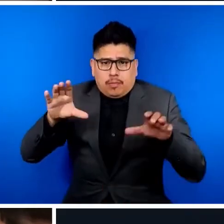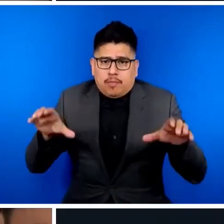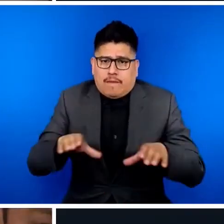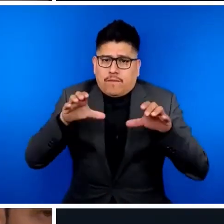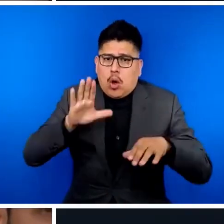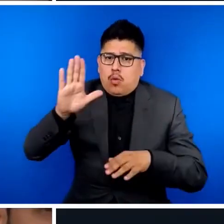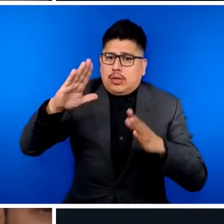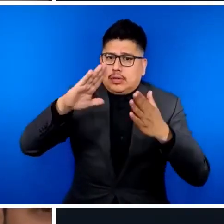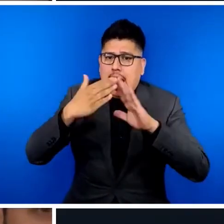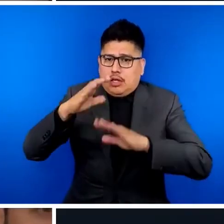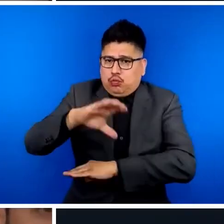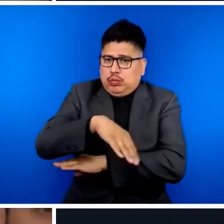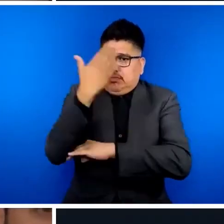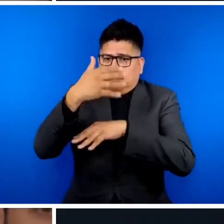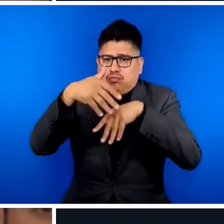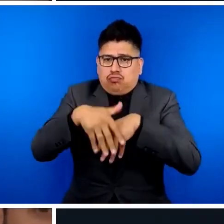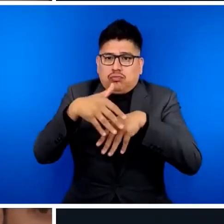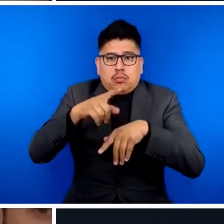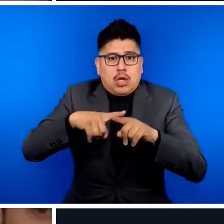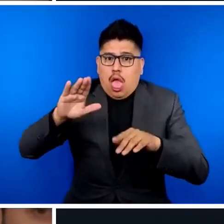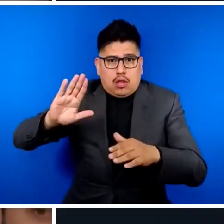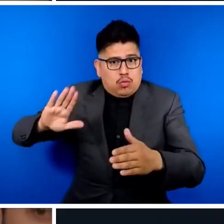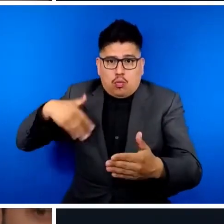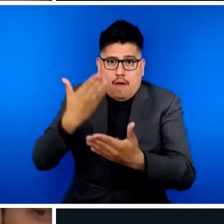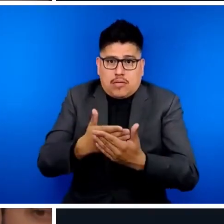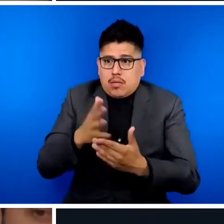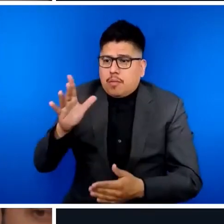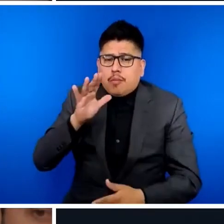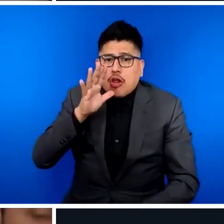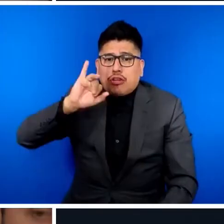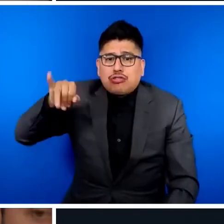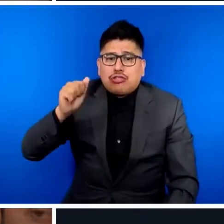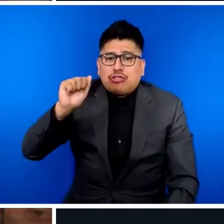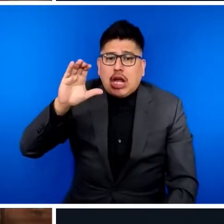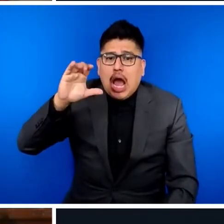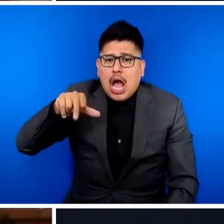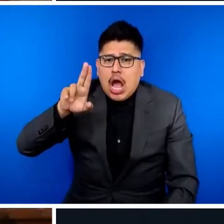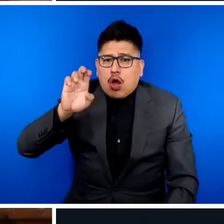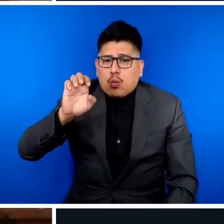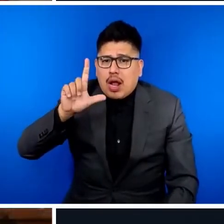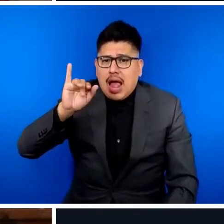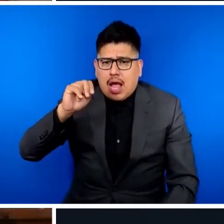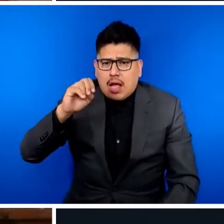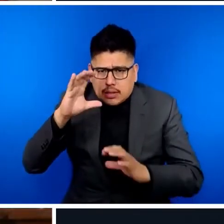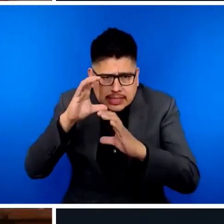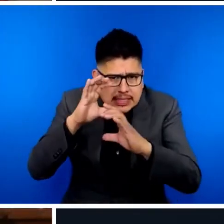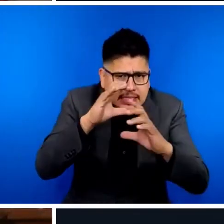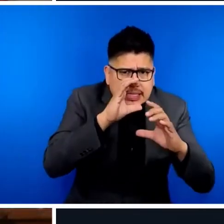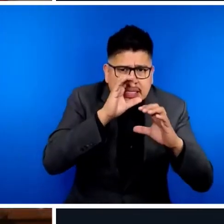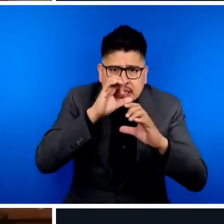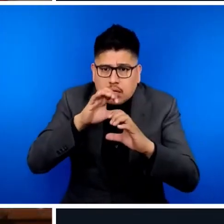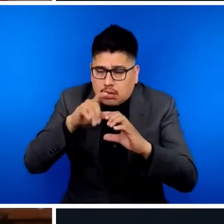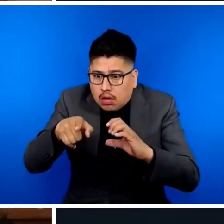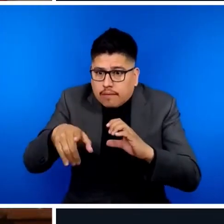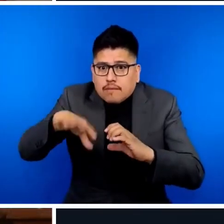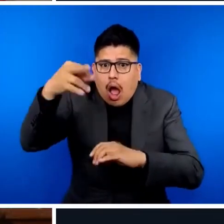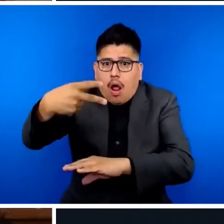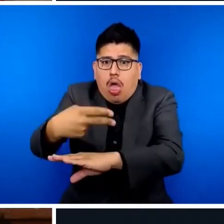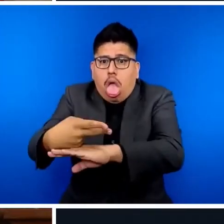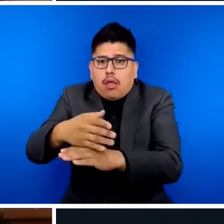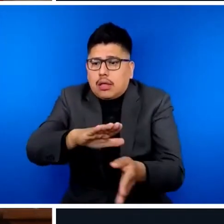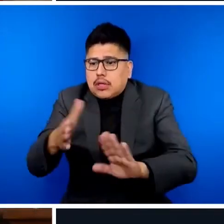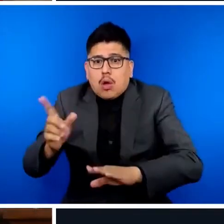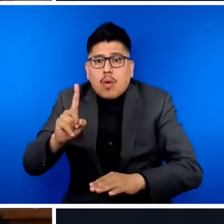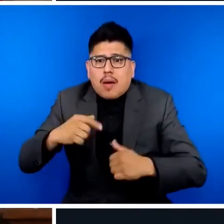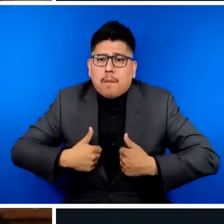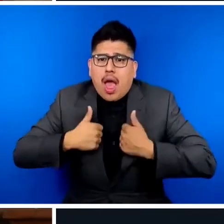arrived. Her mother, Jacqueline, went home to look for her, and she found her lying dead in a bathtub, bleeding profusely